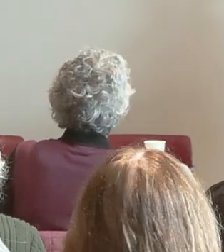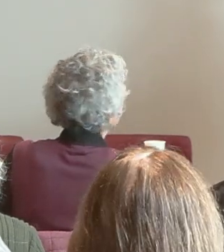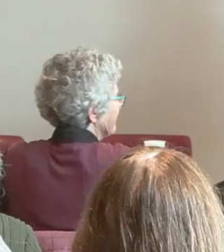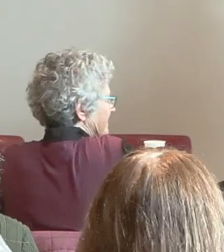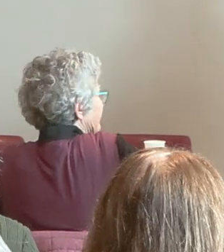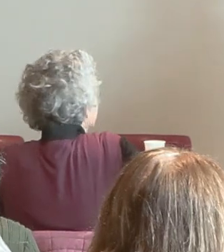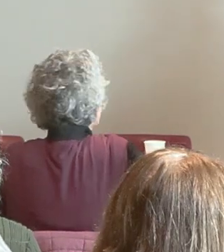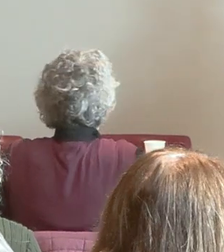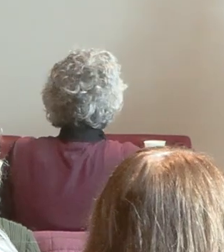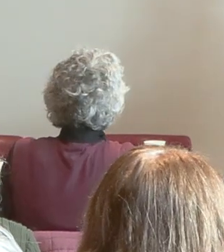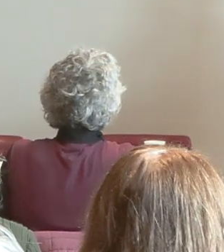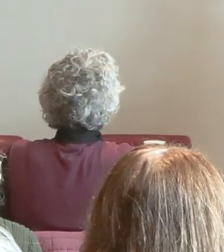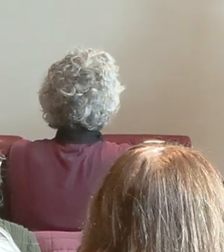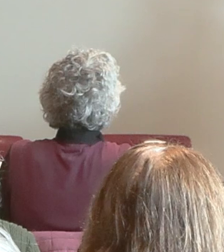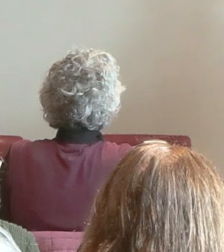So